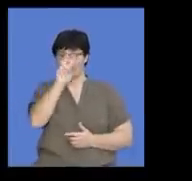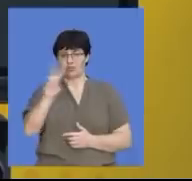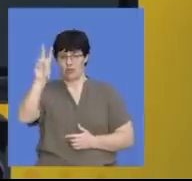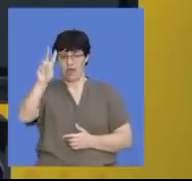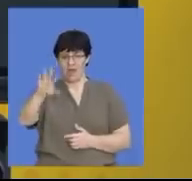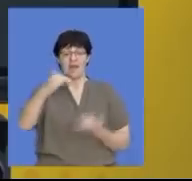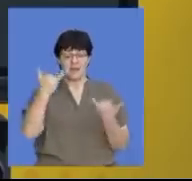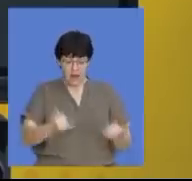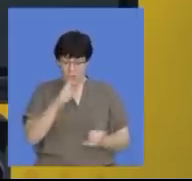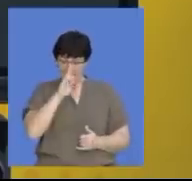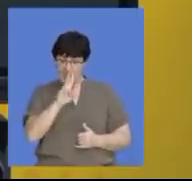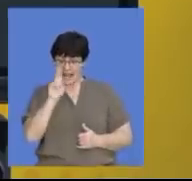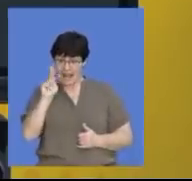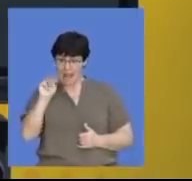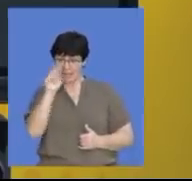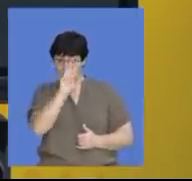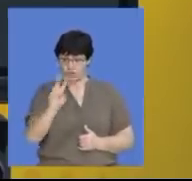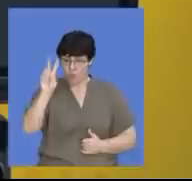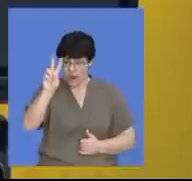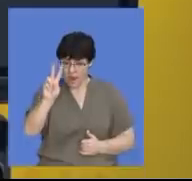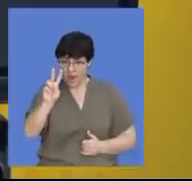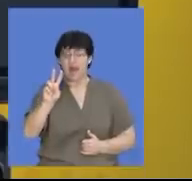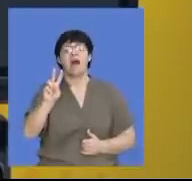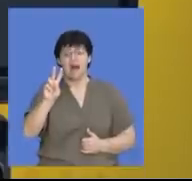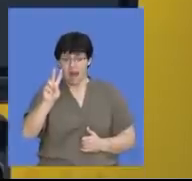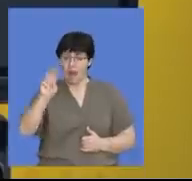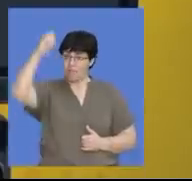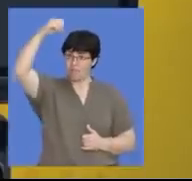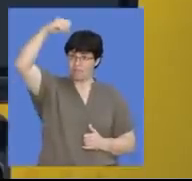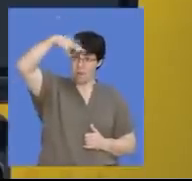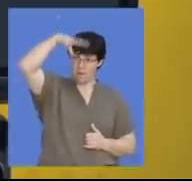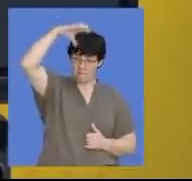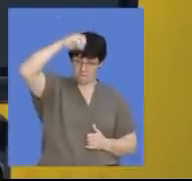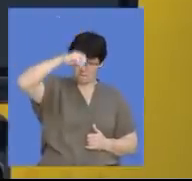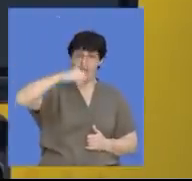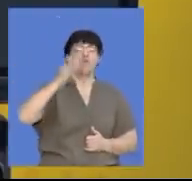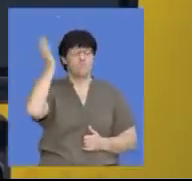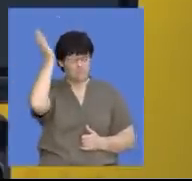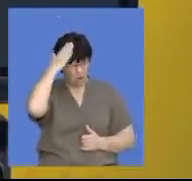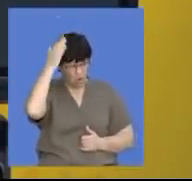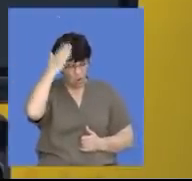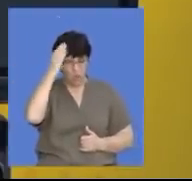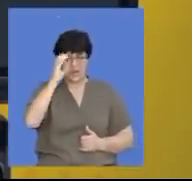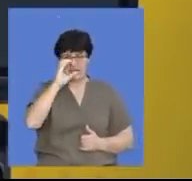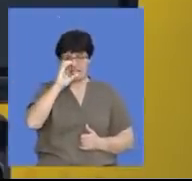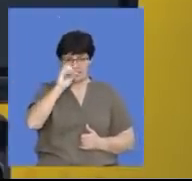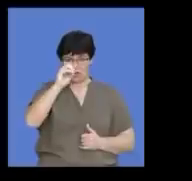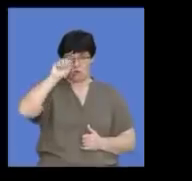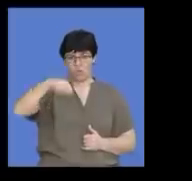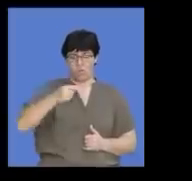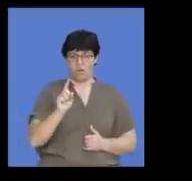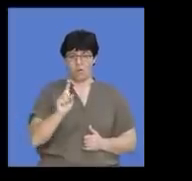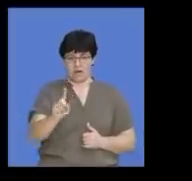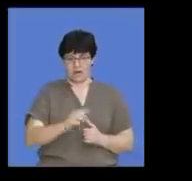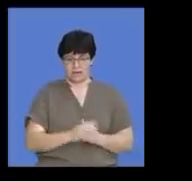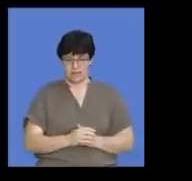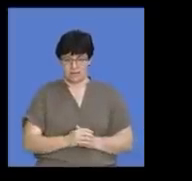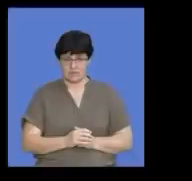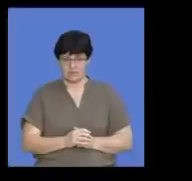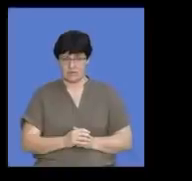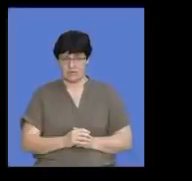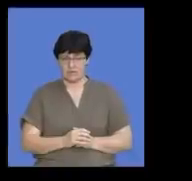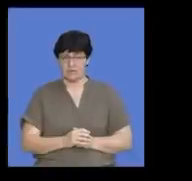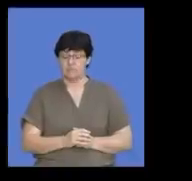Immediately, when you see kilometers squared and it's an orthophoto map, 0.1.